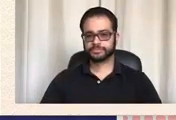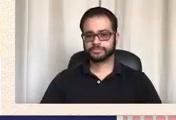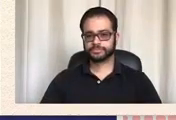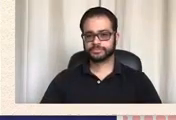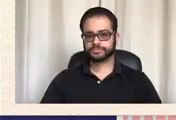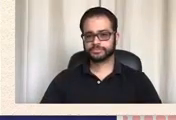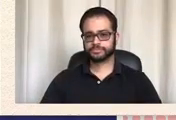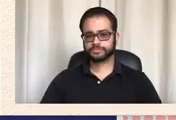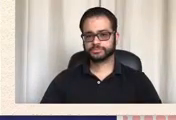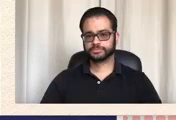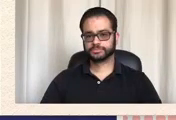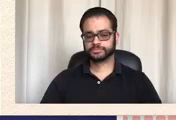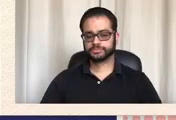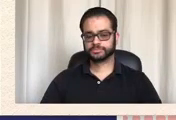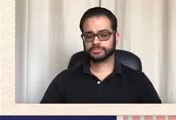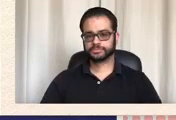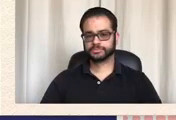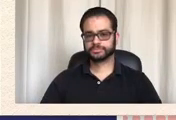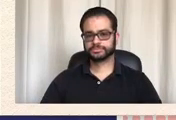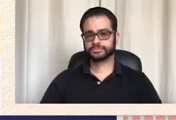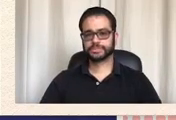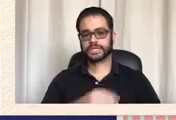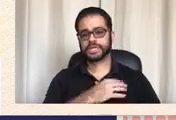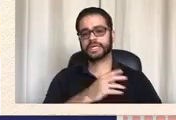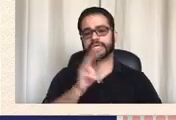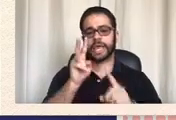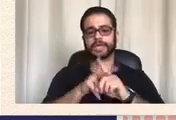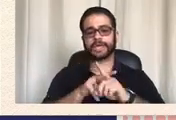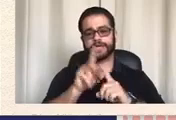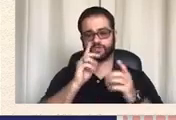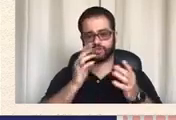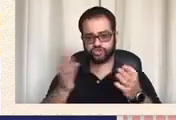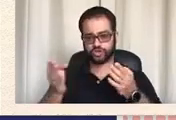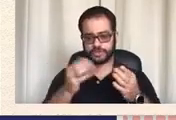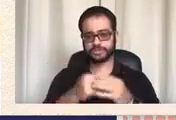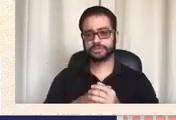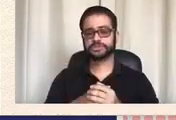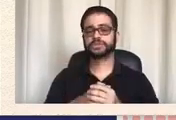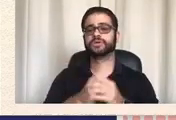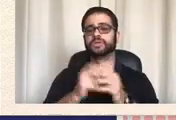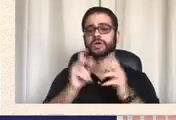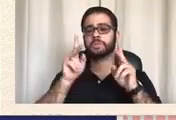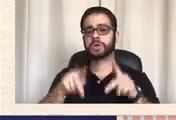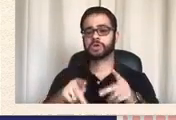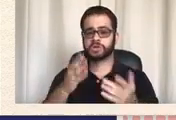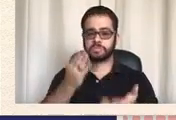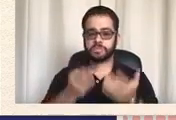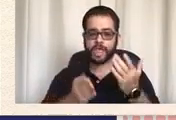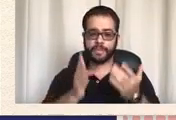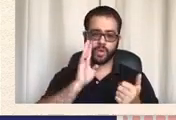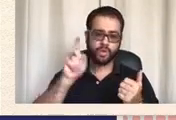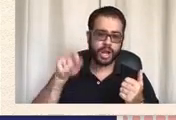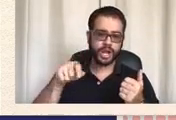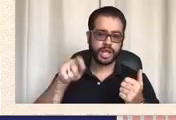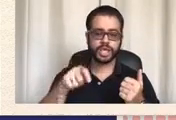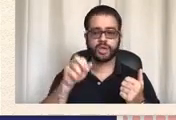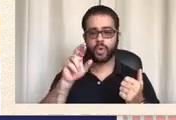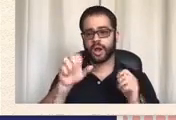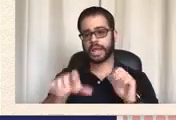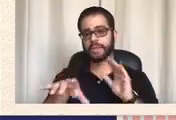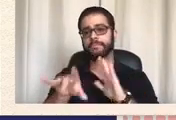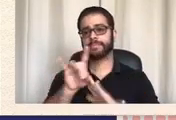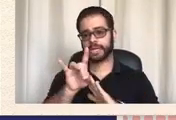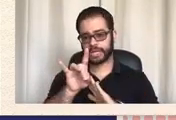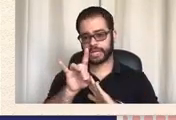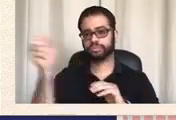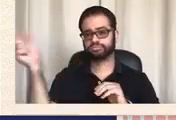The application for services. So an individual may need, may select or have appointed by a court or a personal